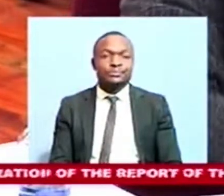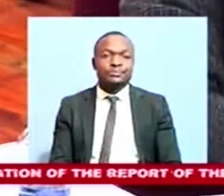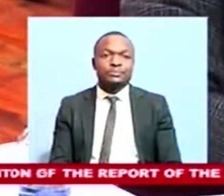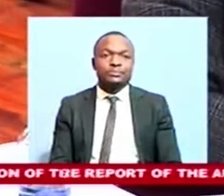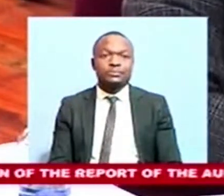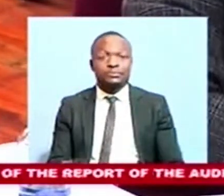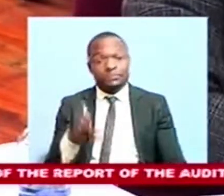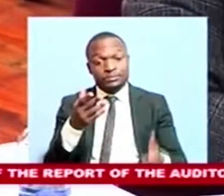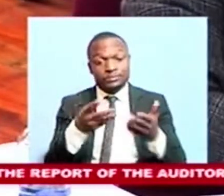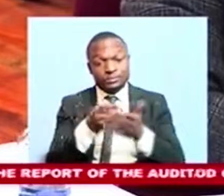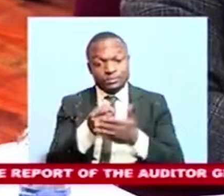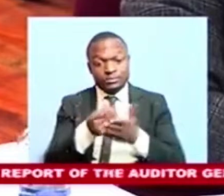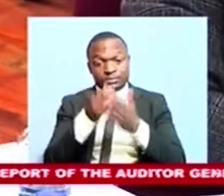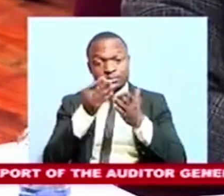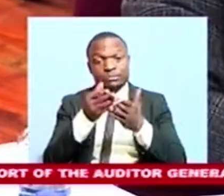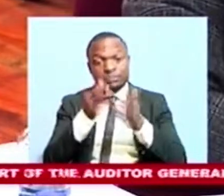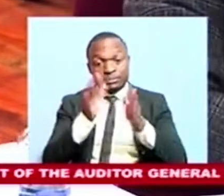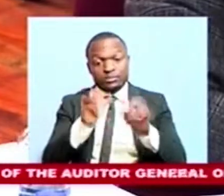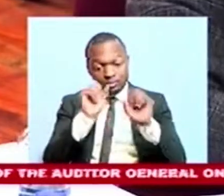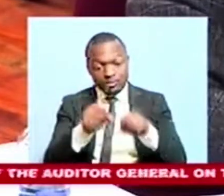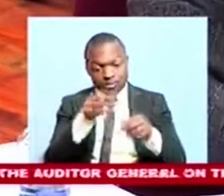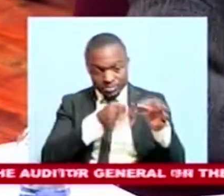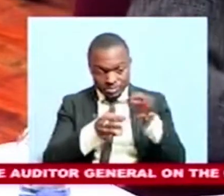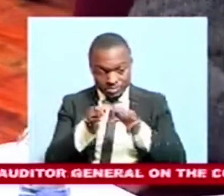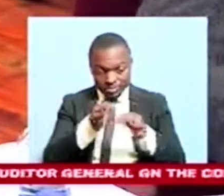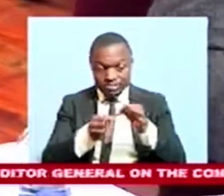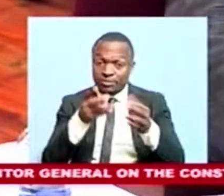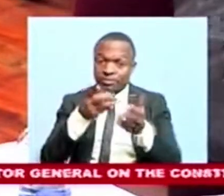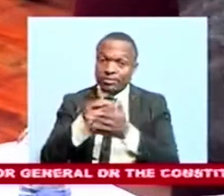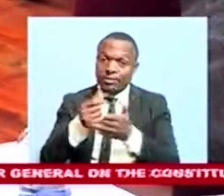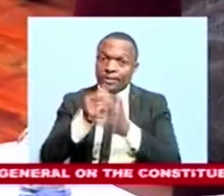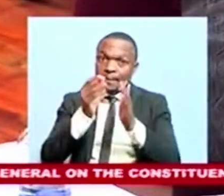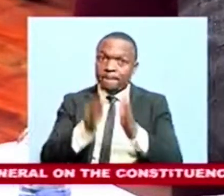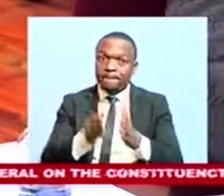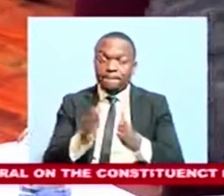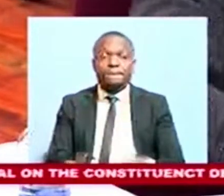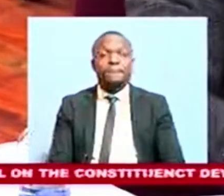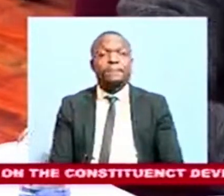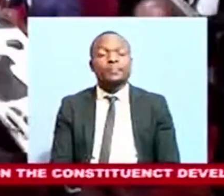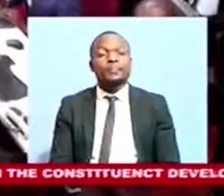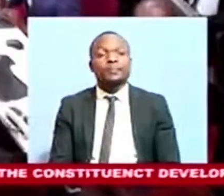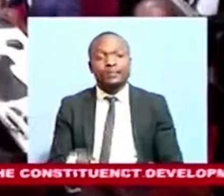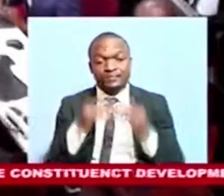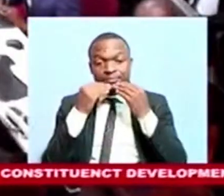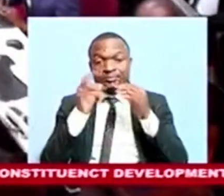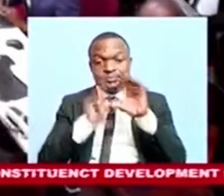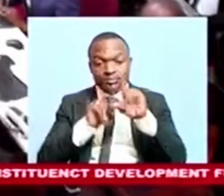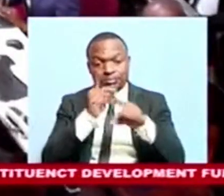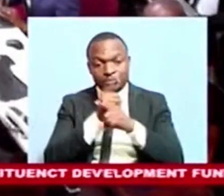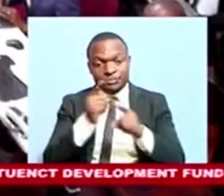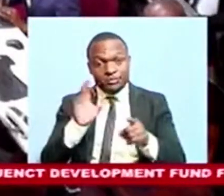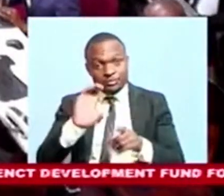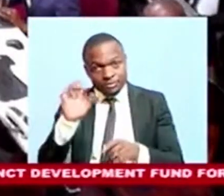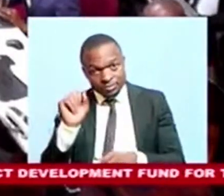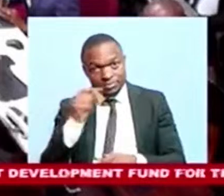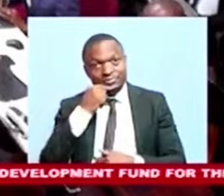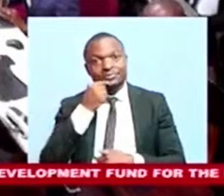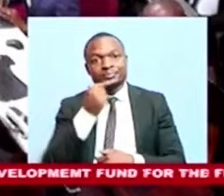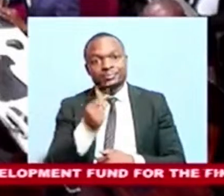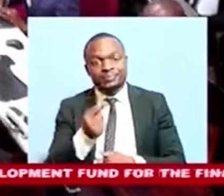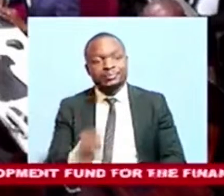Maybe my treasurer can shed more light. Treasurer. Thank you, Chair. Just my CS has said,